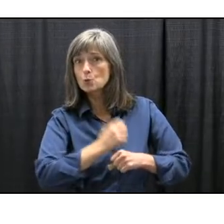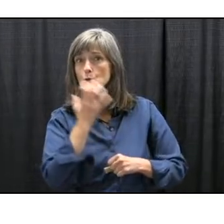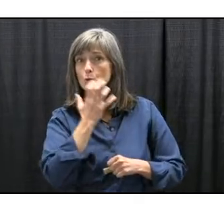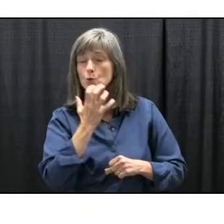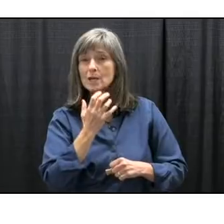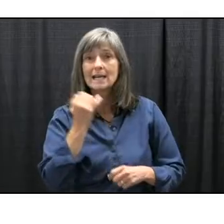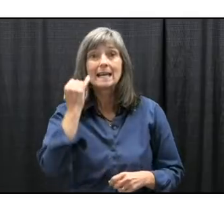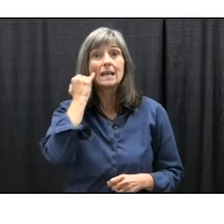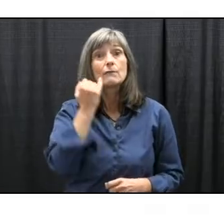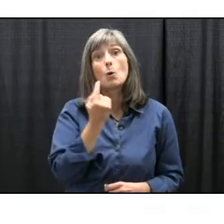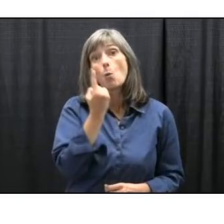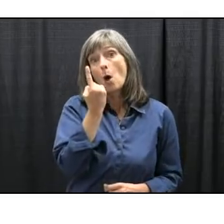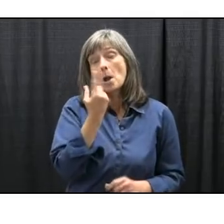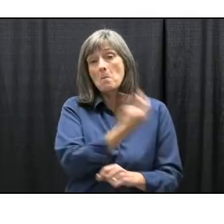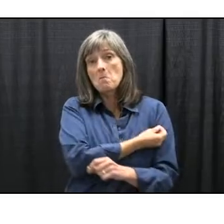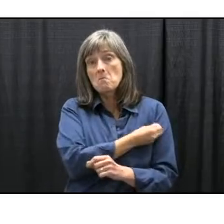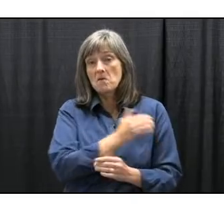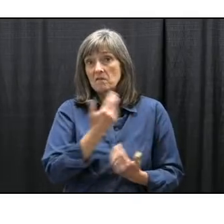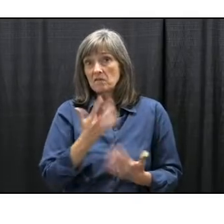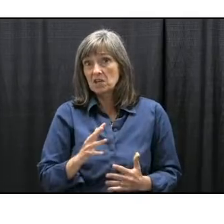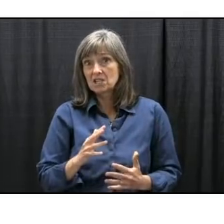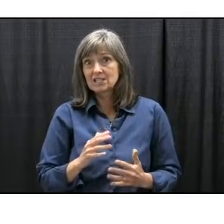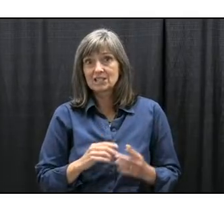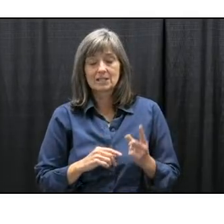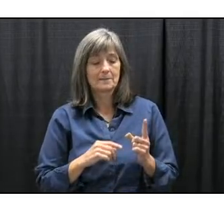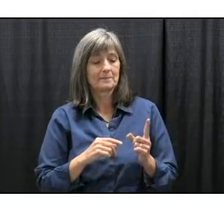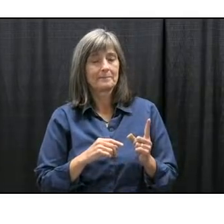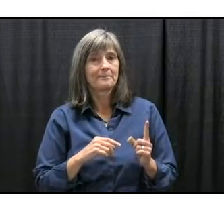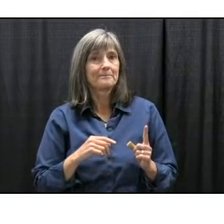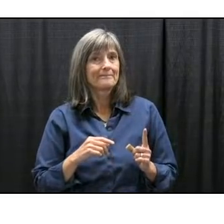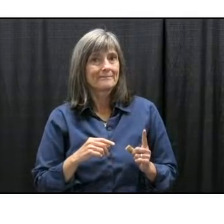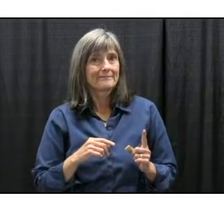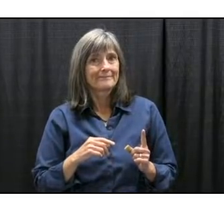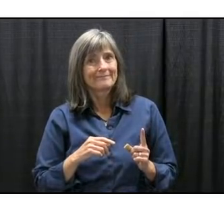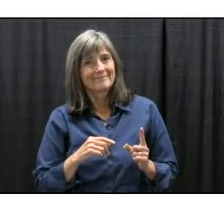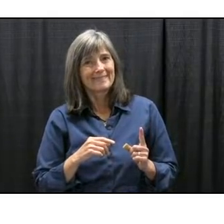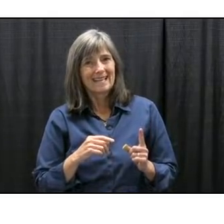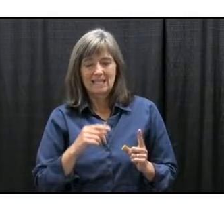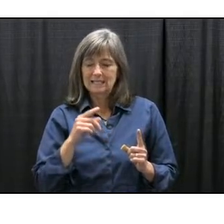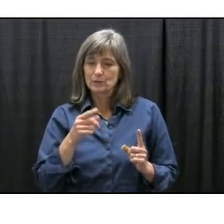one shot and you're happy with it, unfortunately,